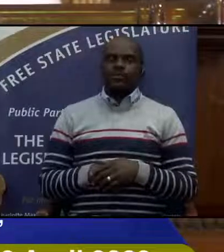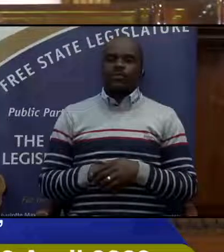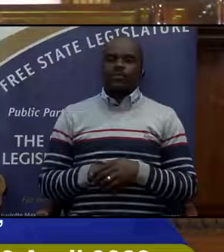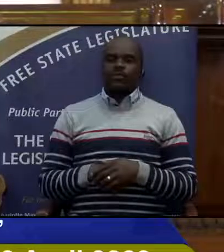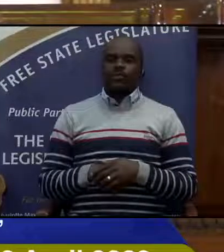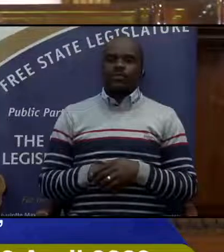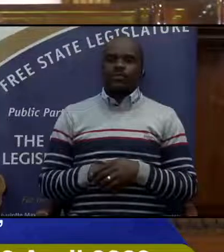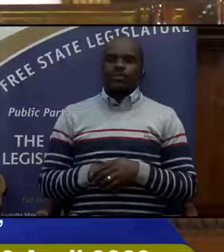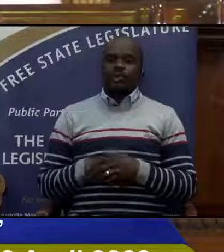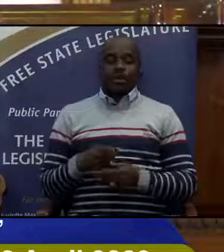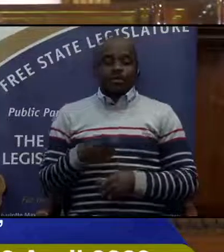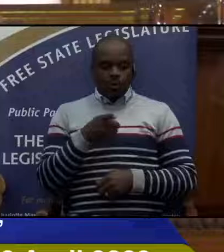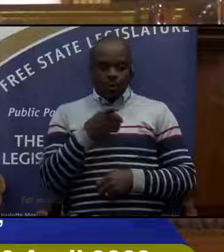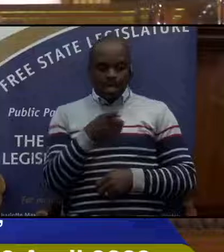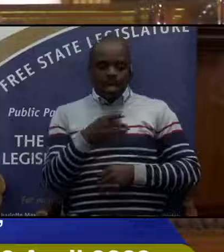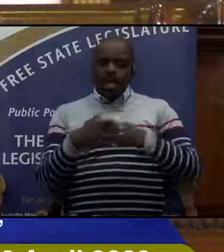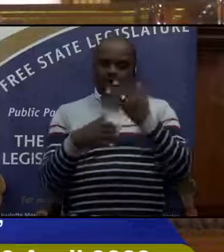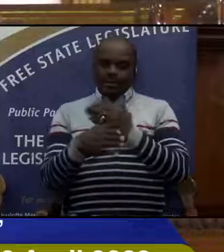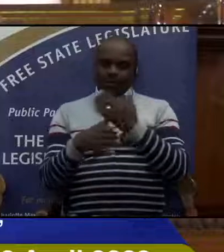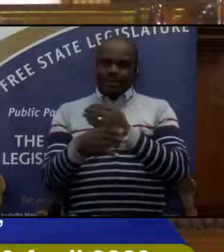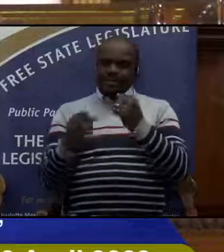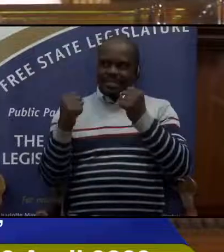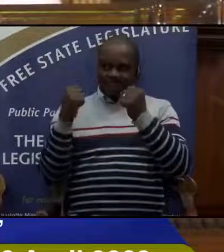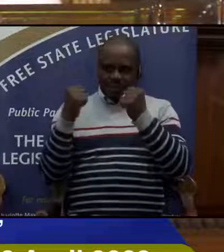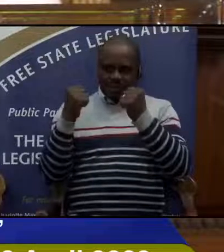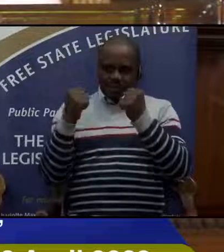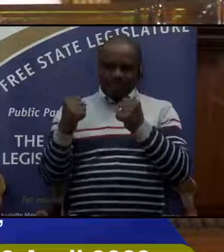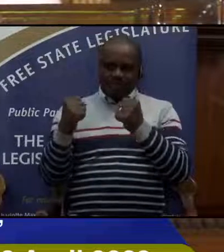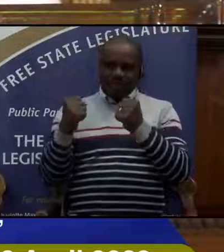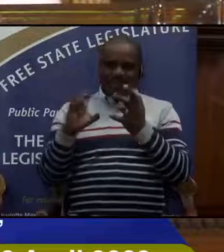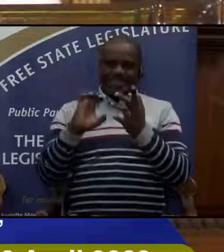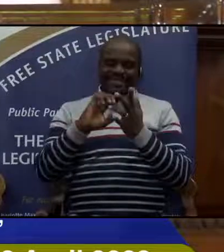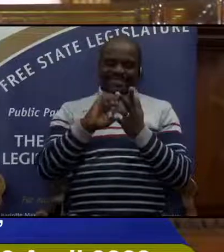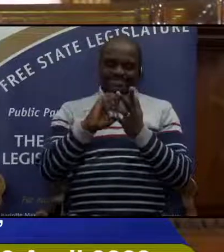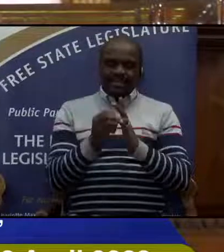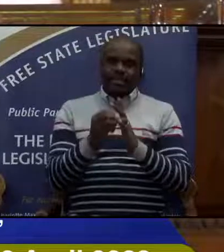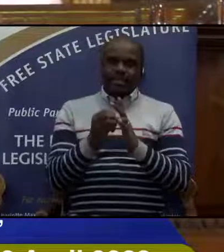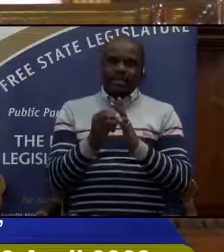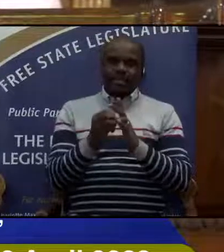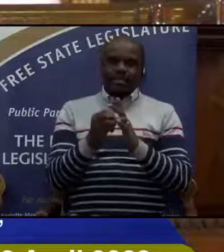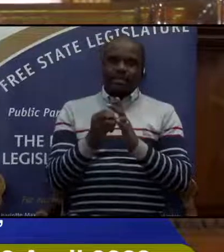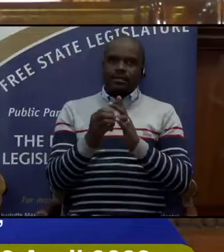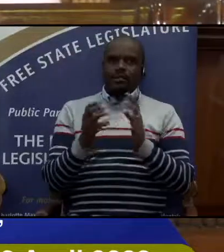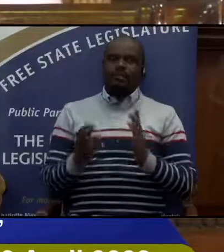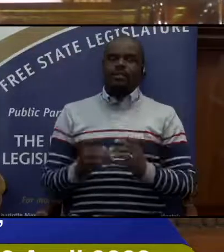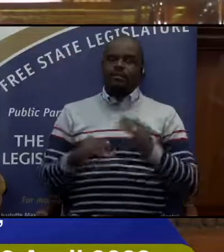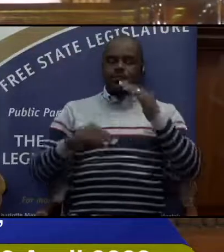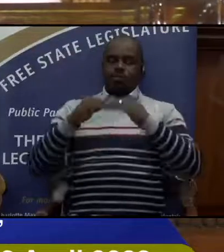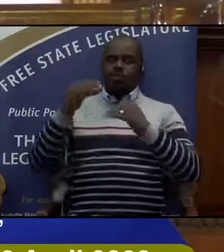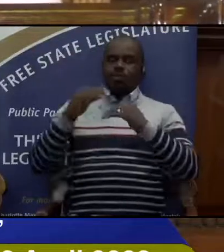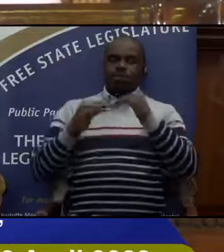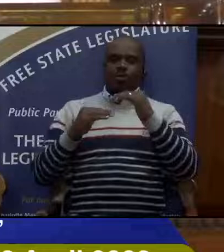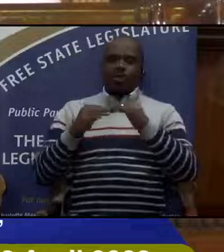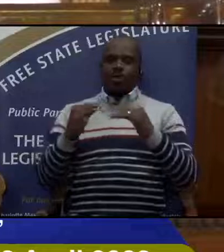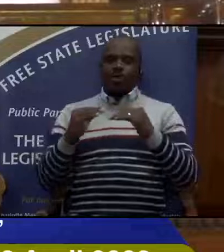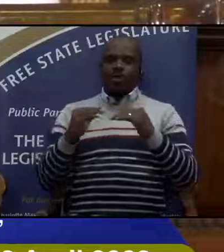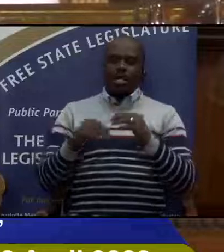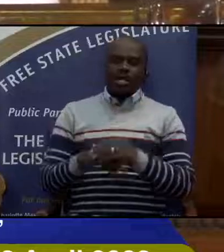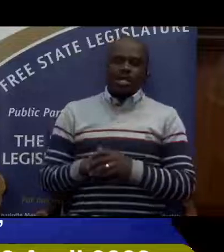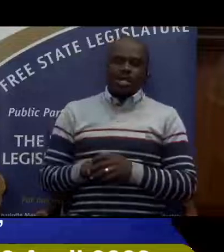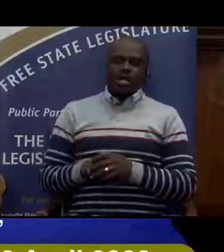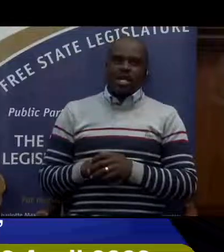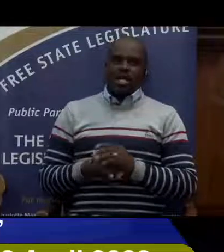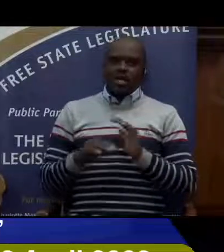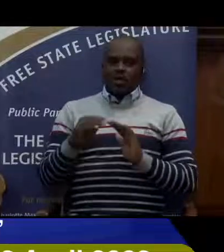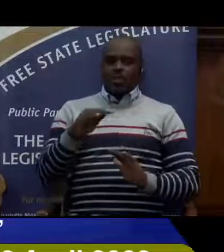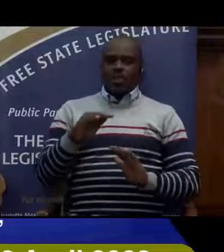for you to work so hard in trying to build a new breed of South Africans who love their